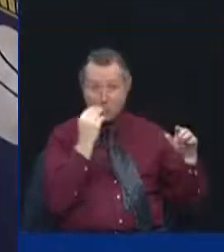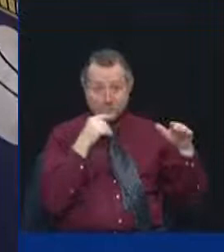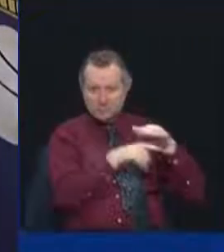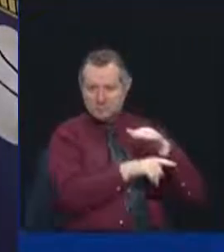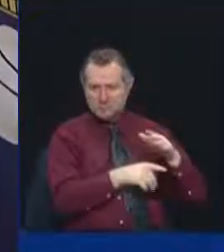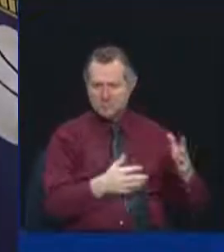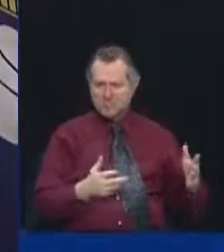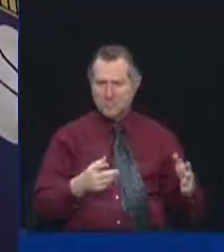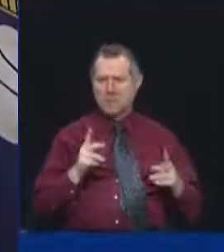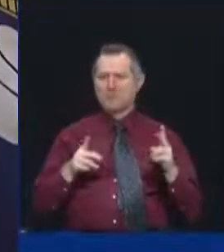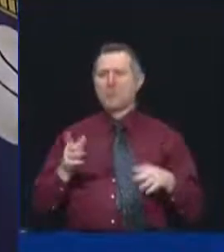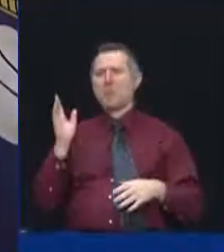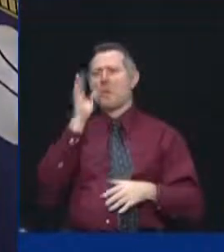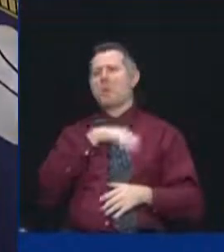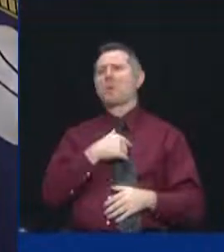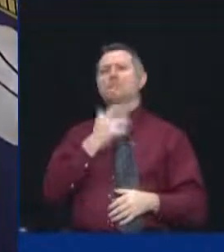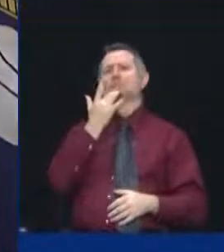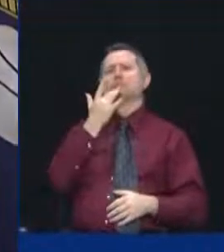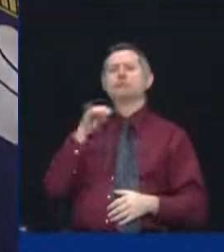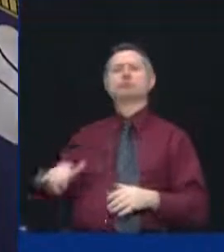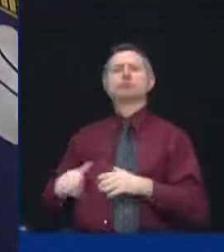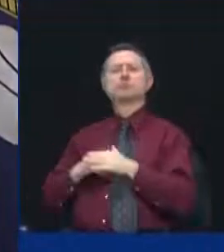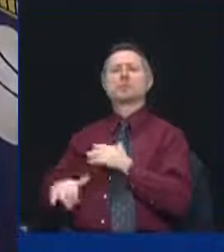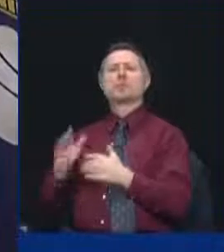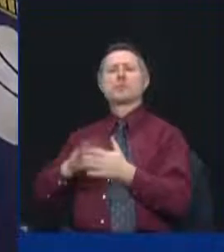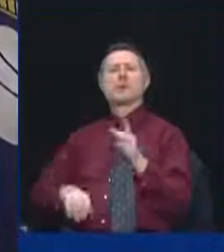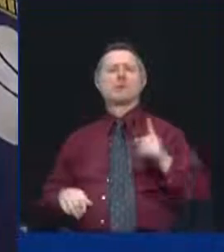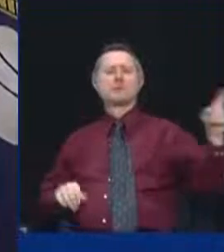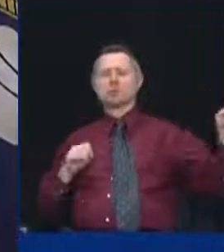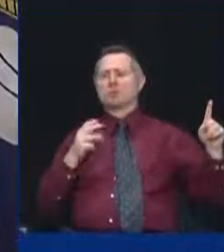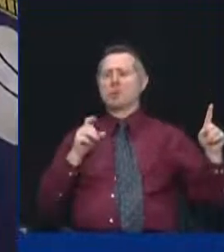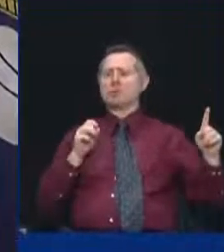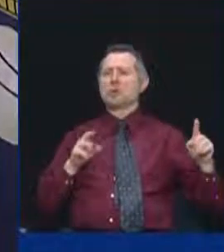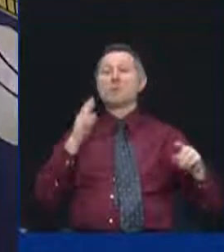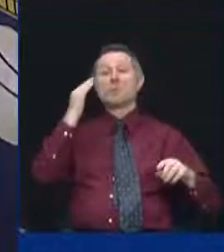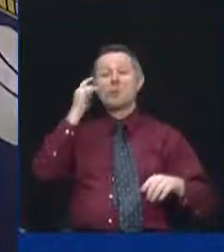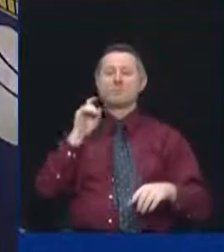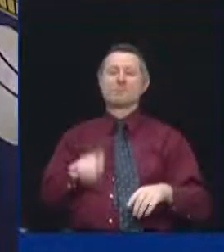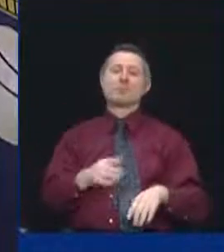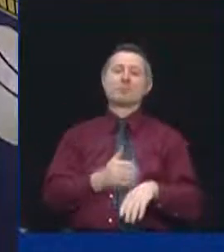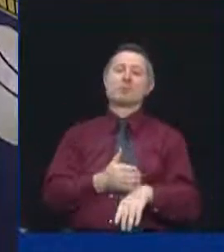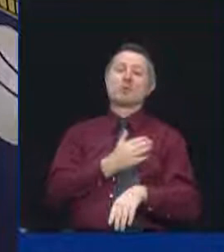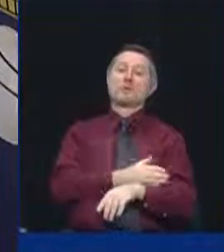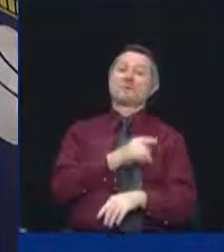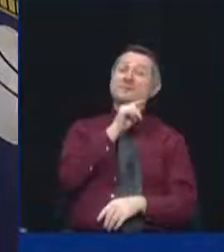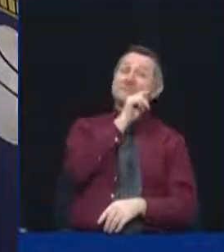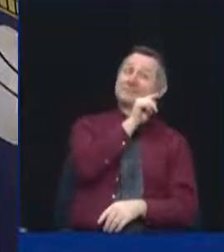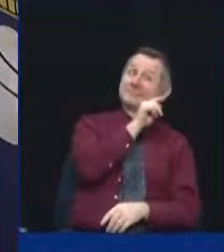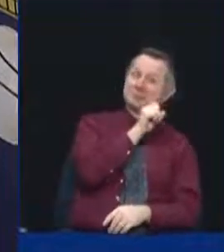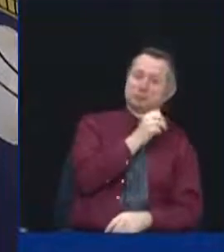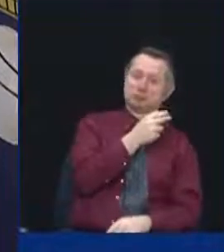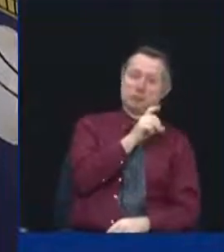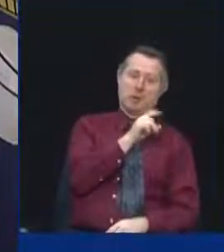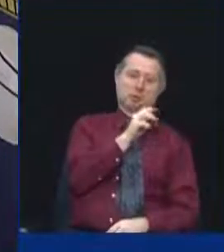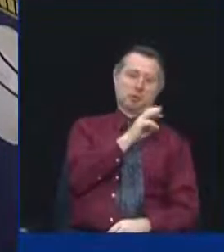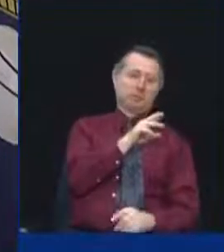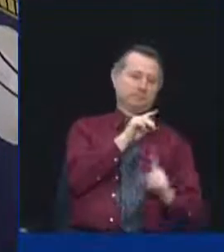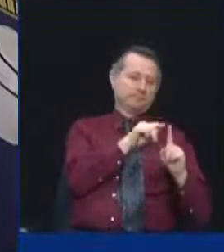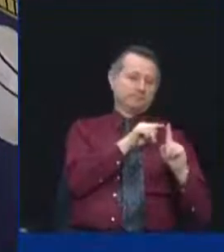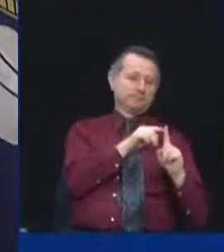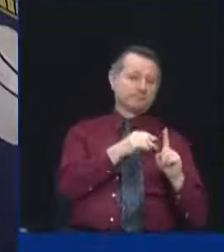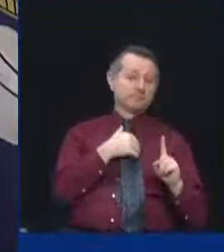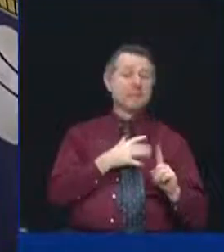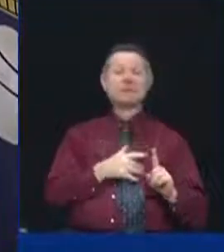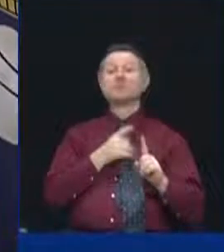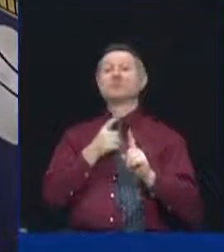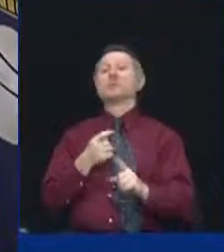chances on the subway than go to the shelter. Then you have to improve the shelter system. But it's not that we don't know what